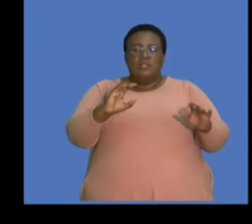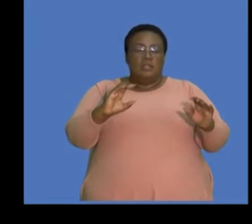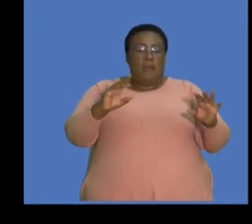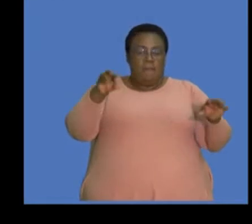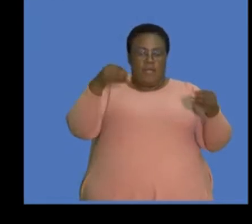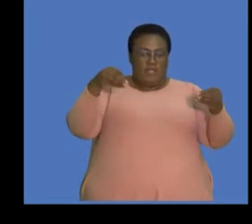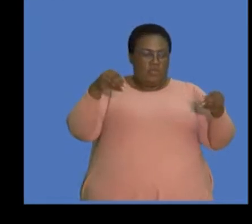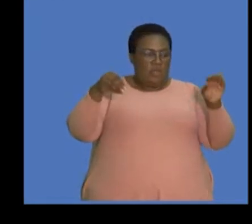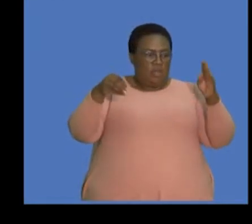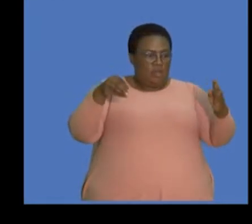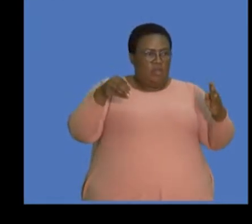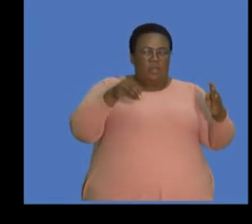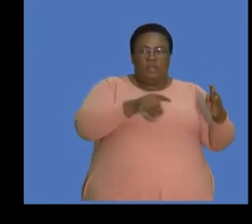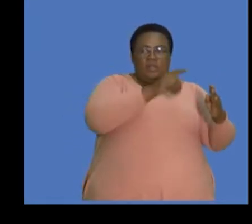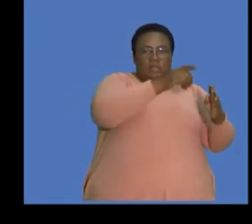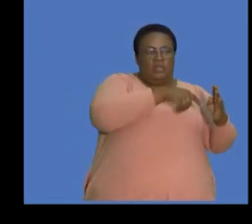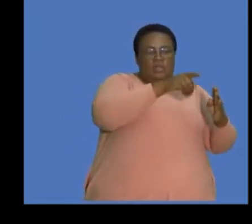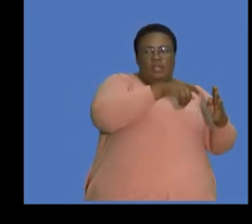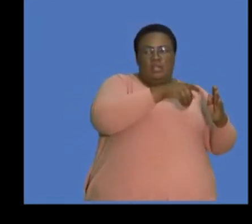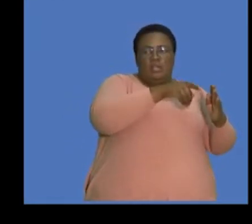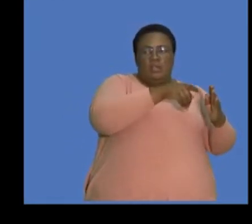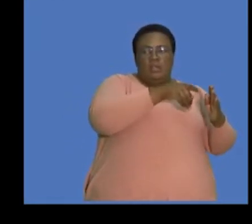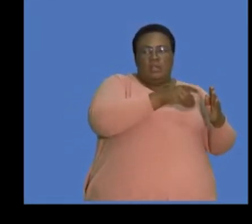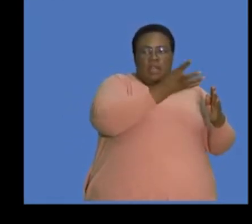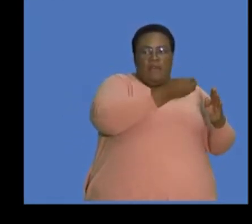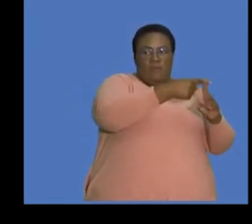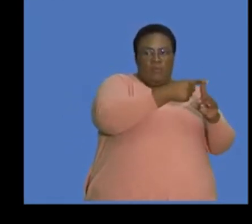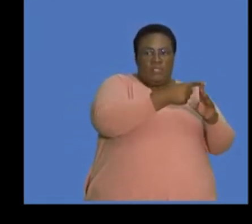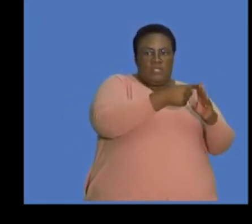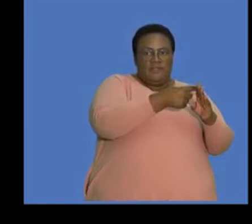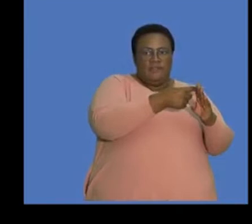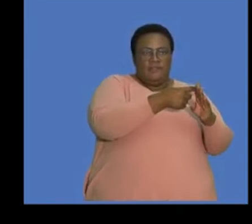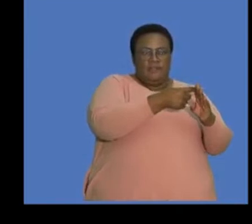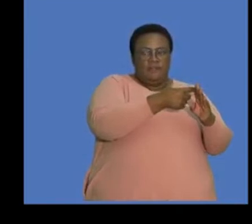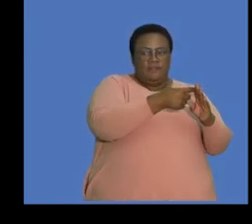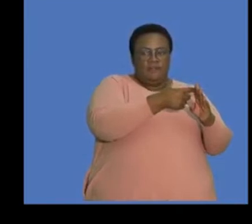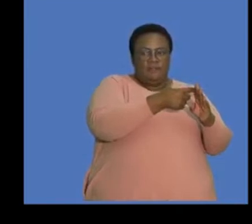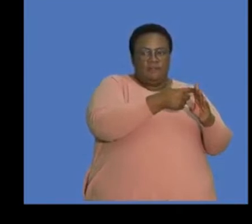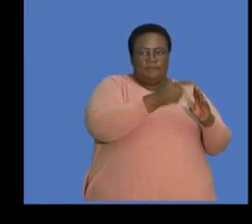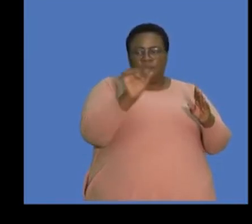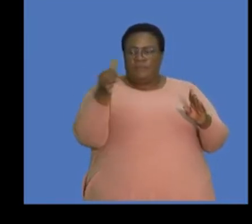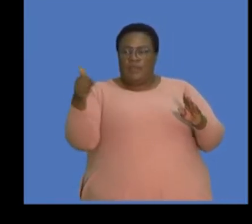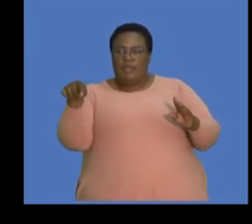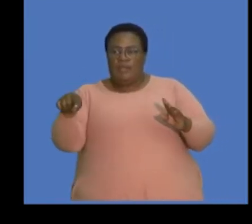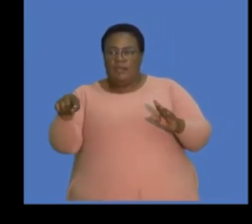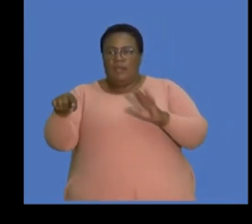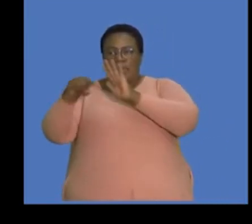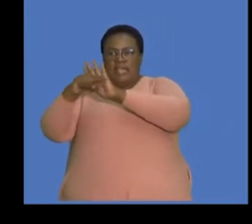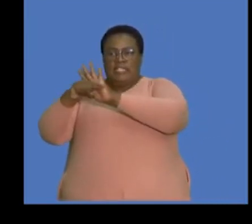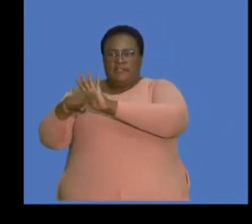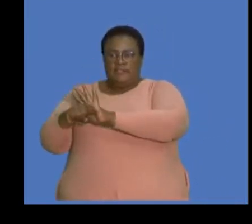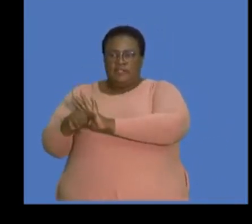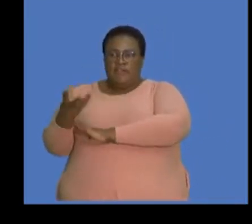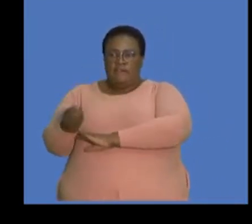that one end of that material has an accumulation or a collection of positive, okay, while the